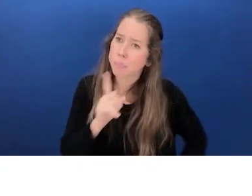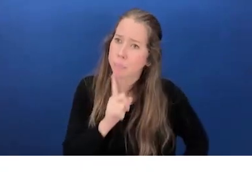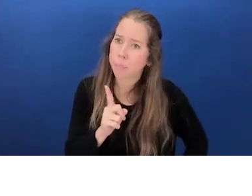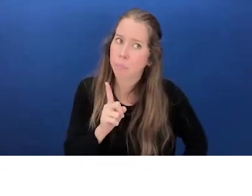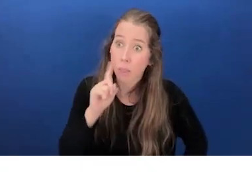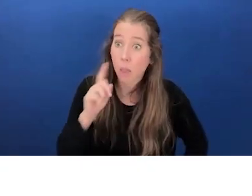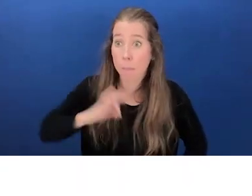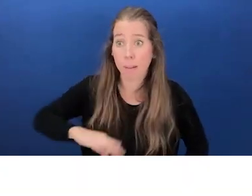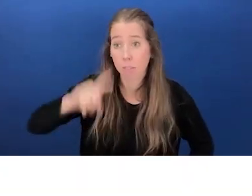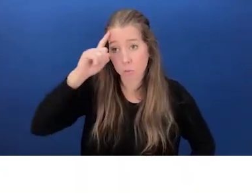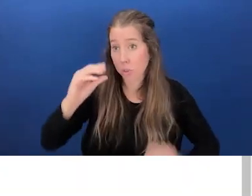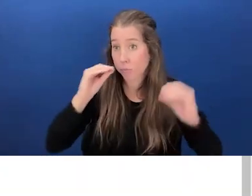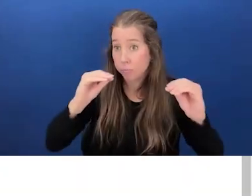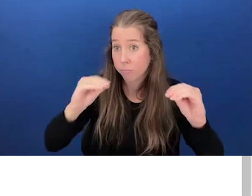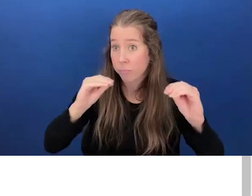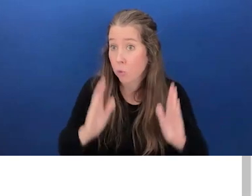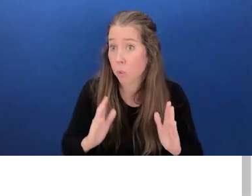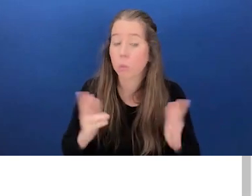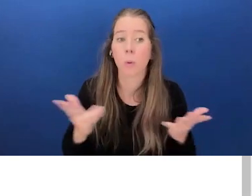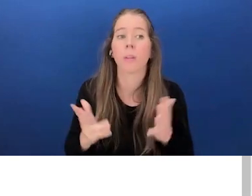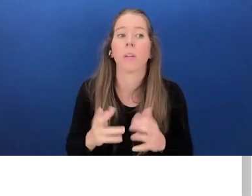beneficial for instructors is to use